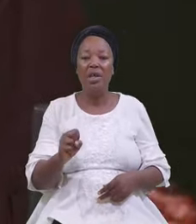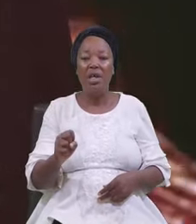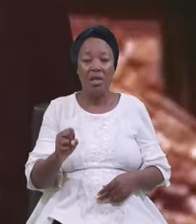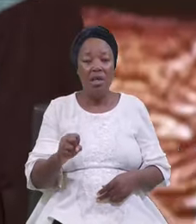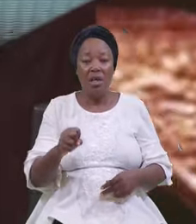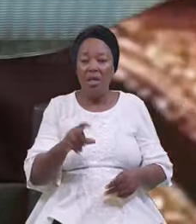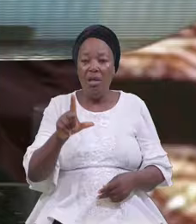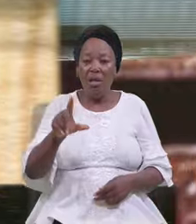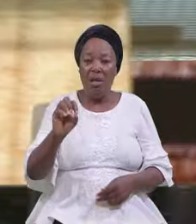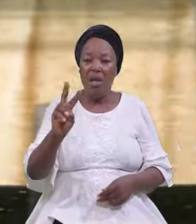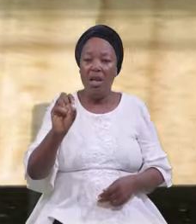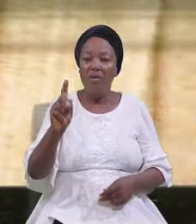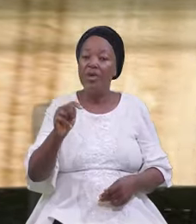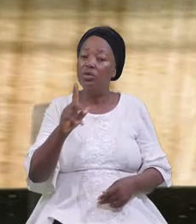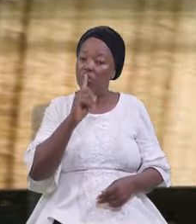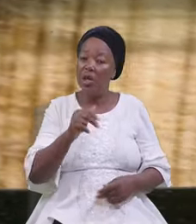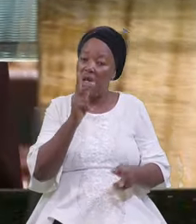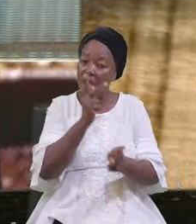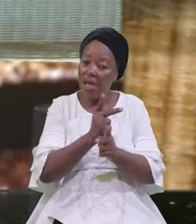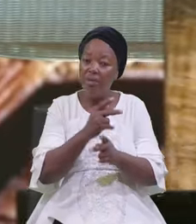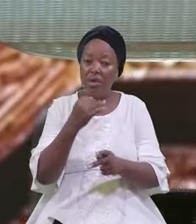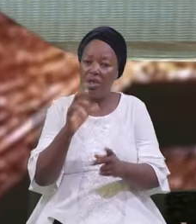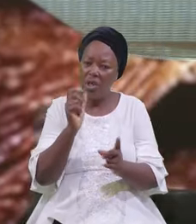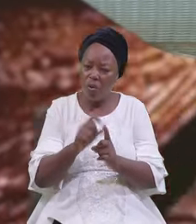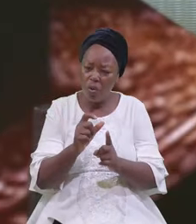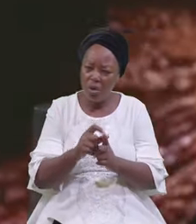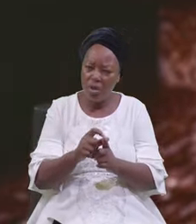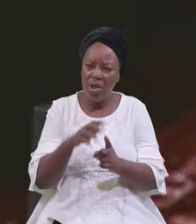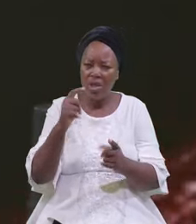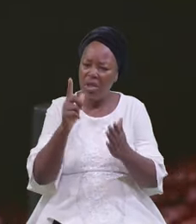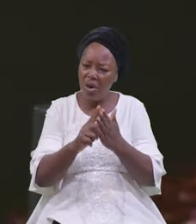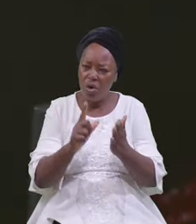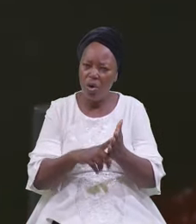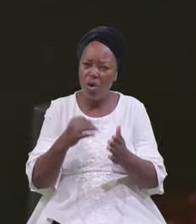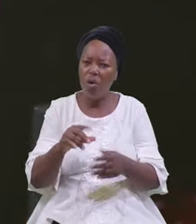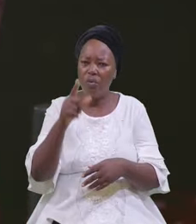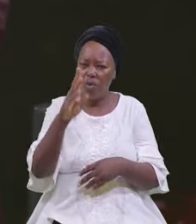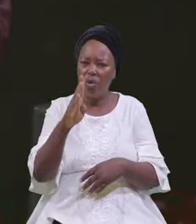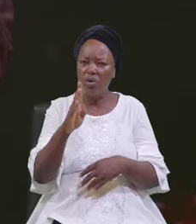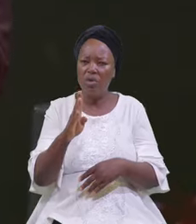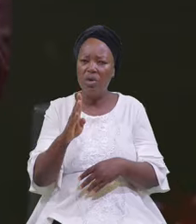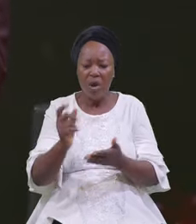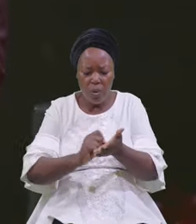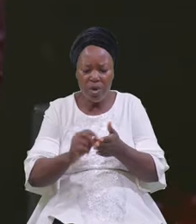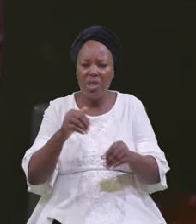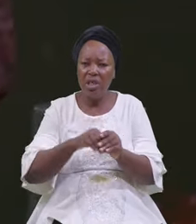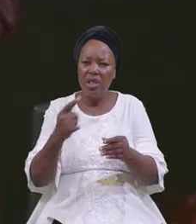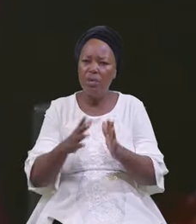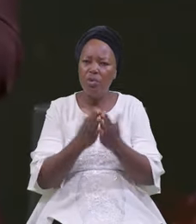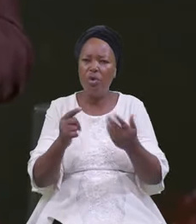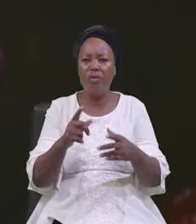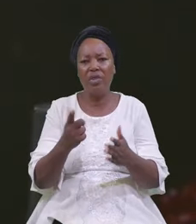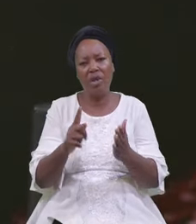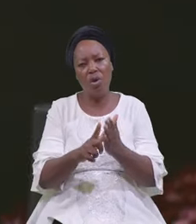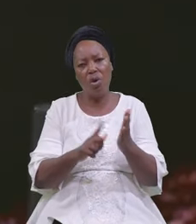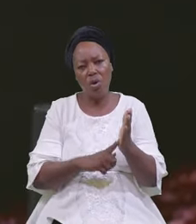kept the word, the law of God, written in the book of the law. And